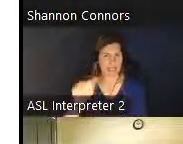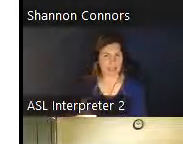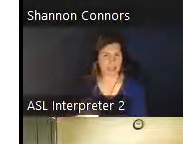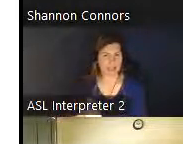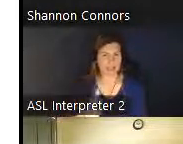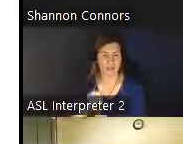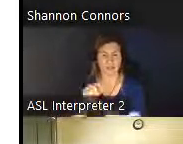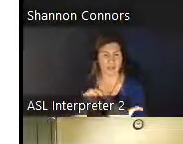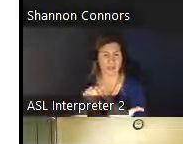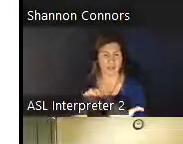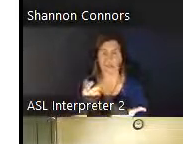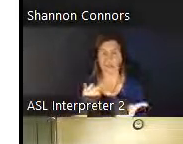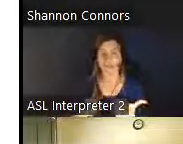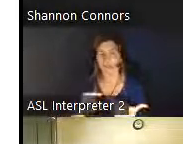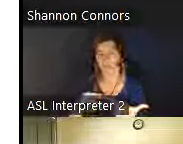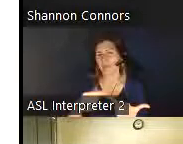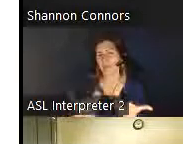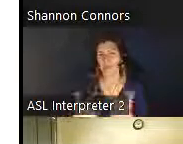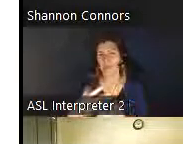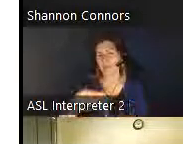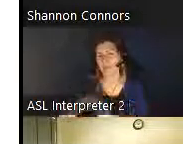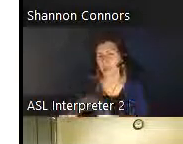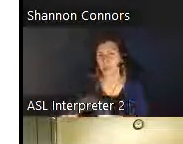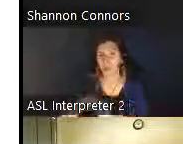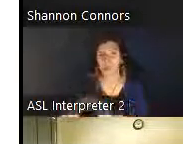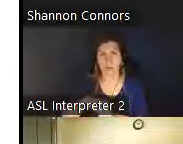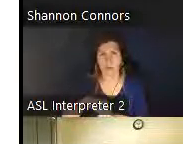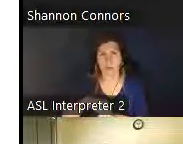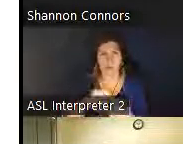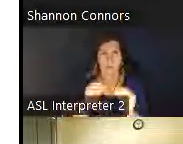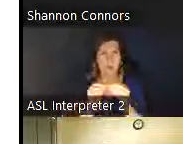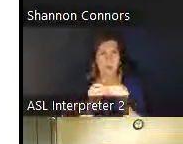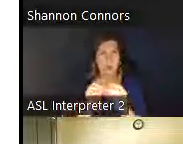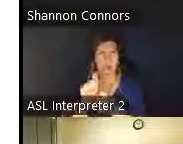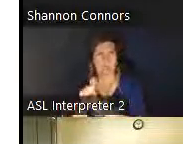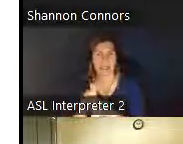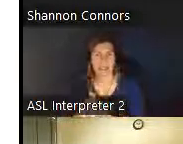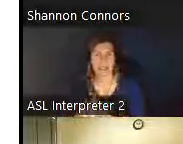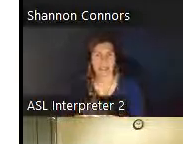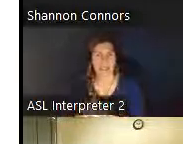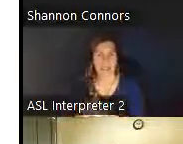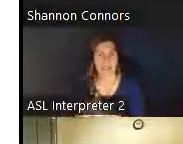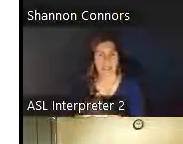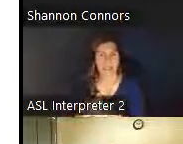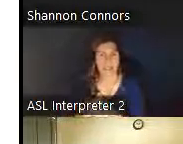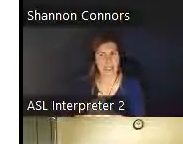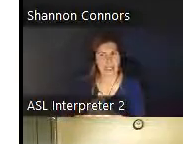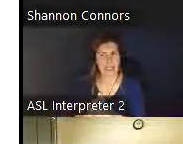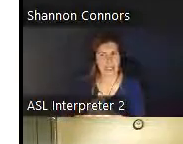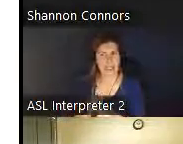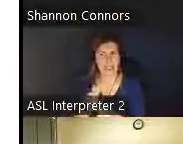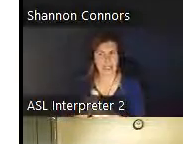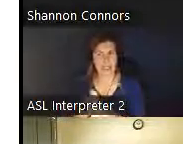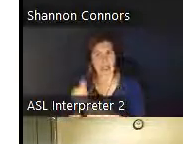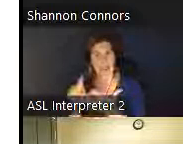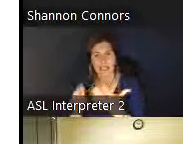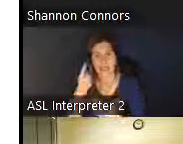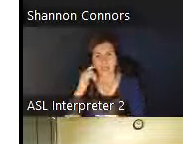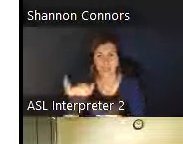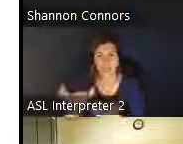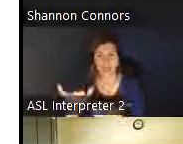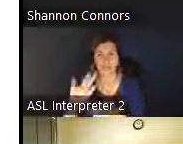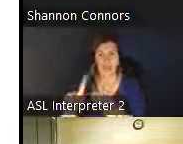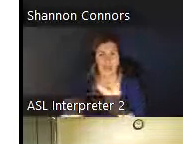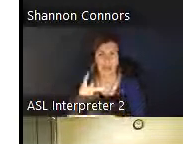that probably will include some yet more specific nuance for that shrub steppe kind